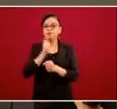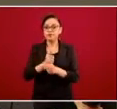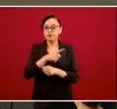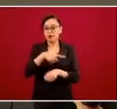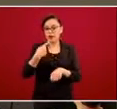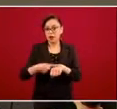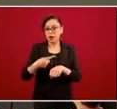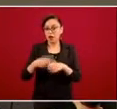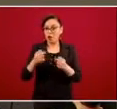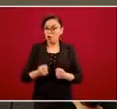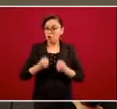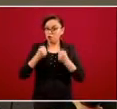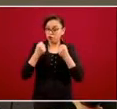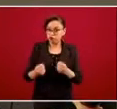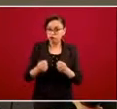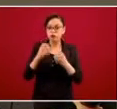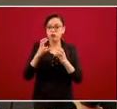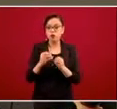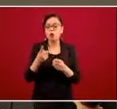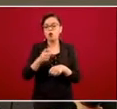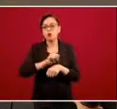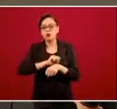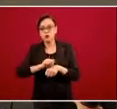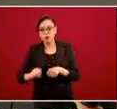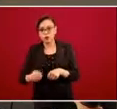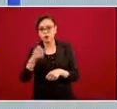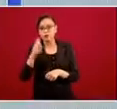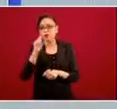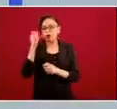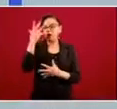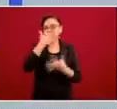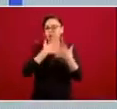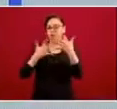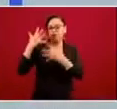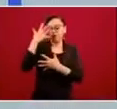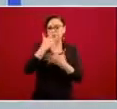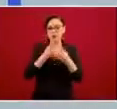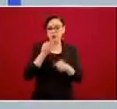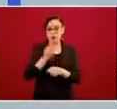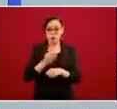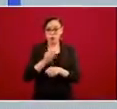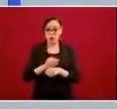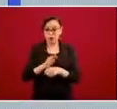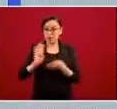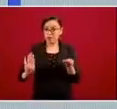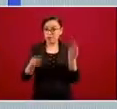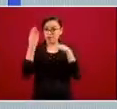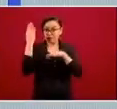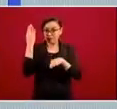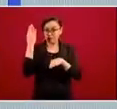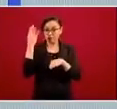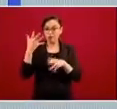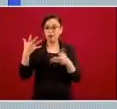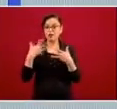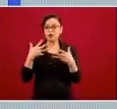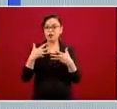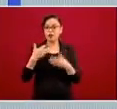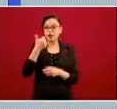how aggressive, how severe is this disease overall, this could be confusing.